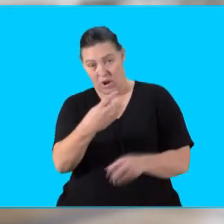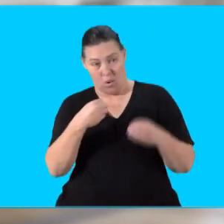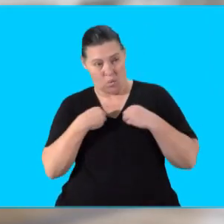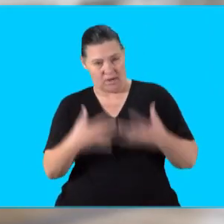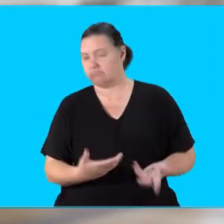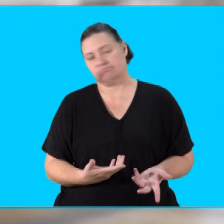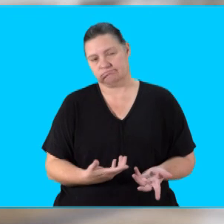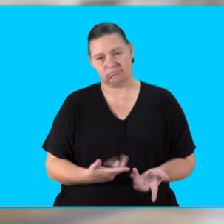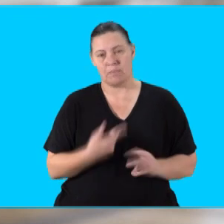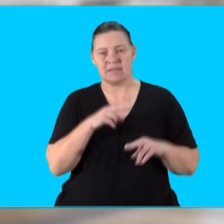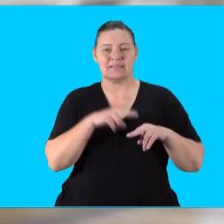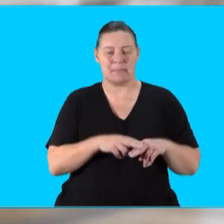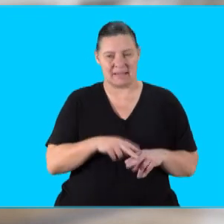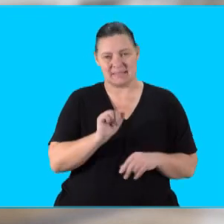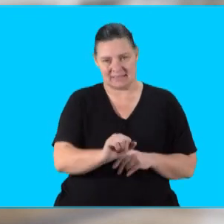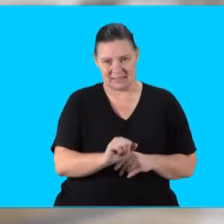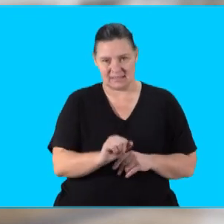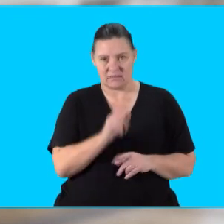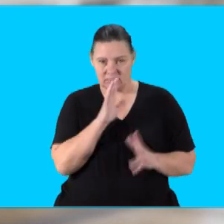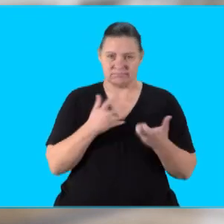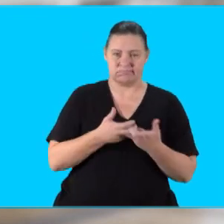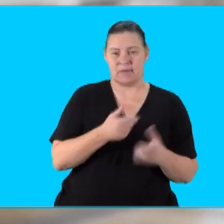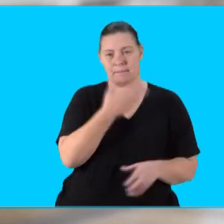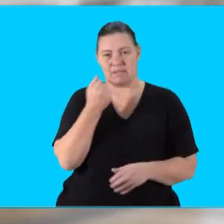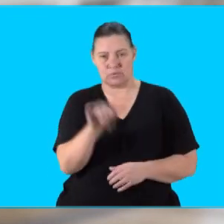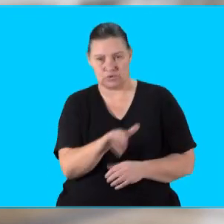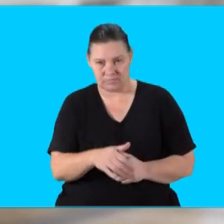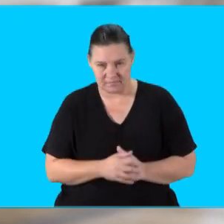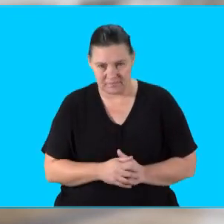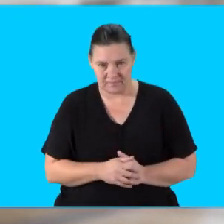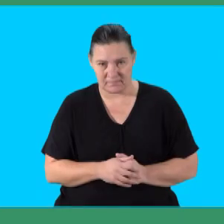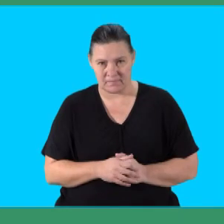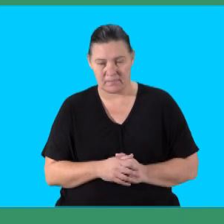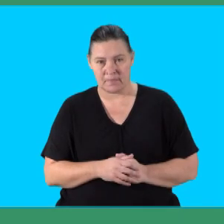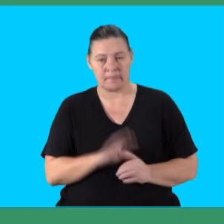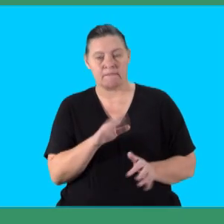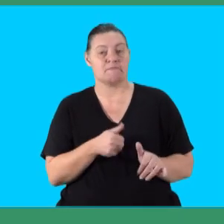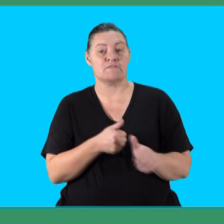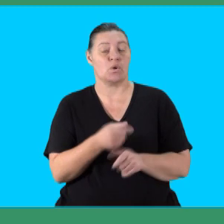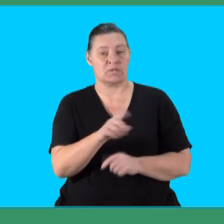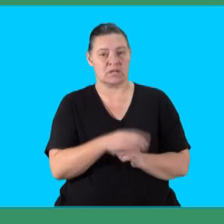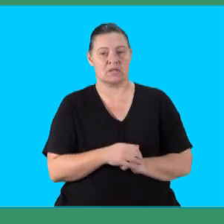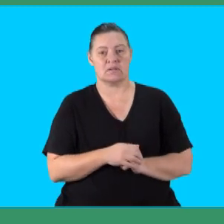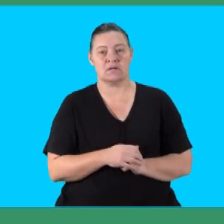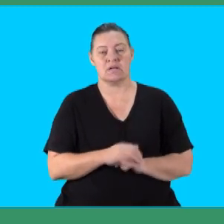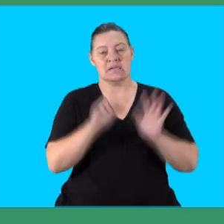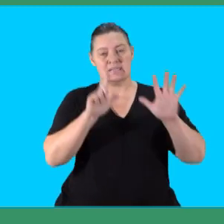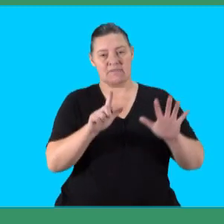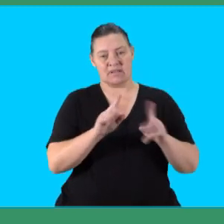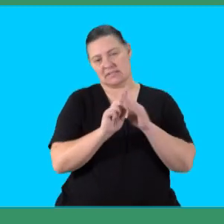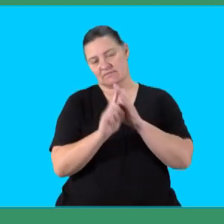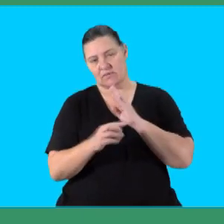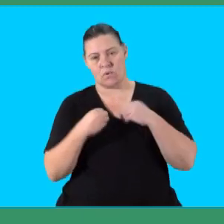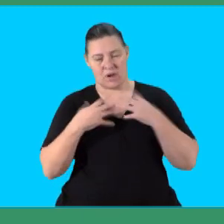ownership, but it will depend on them which suit them best. So here's the following 7 types of ownership. We have a